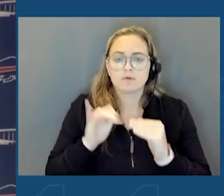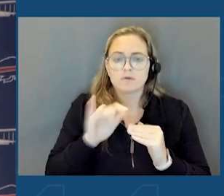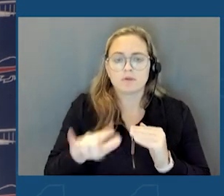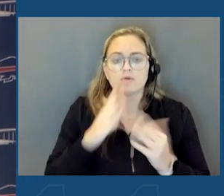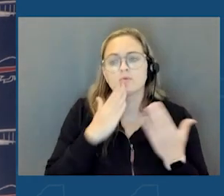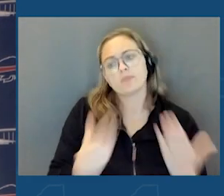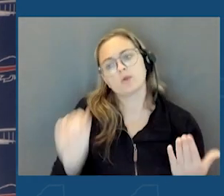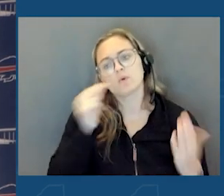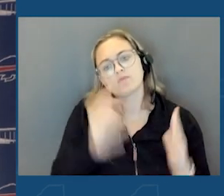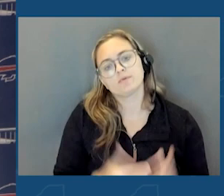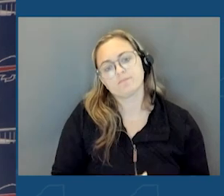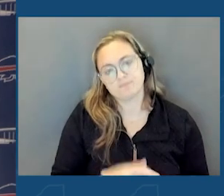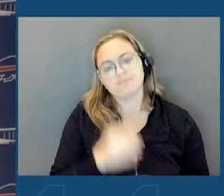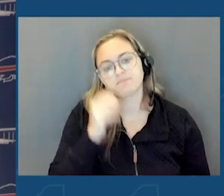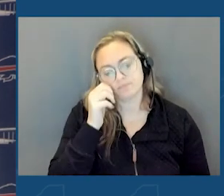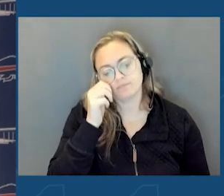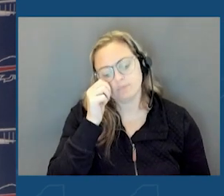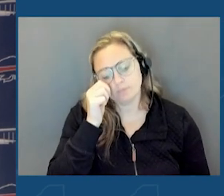Governor.